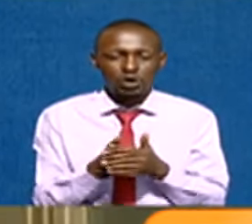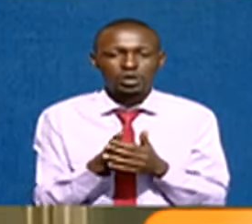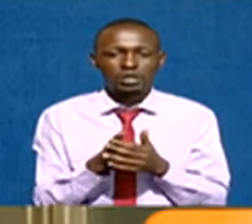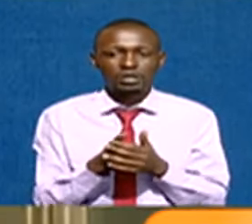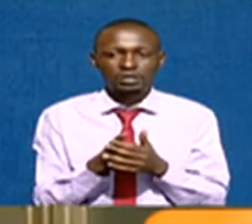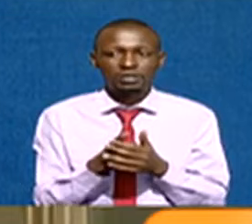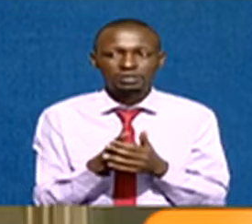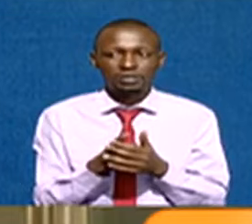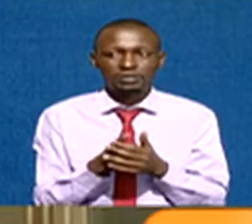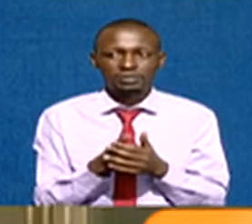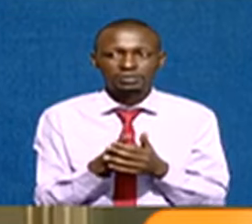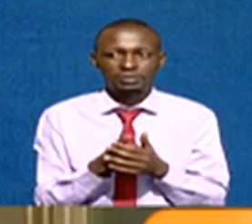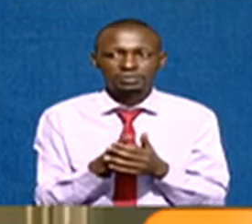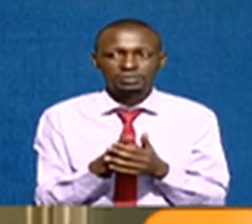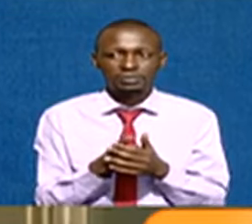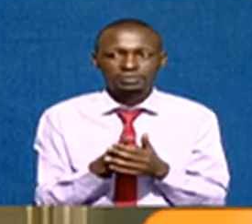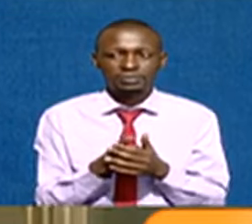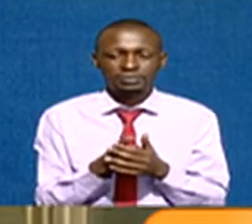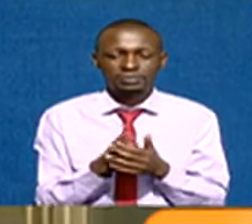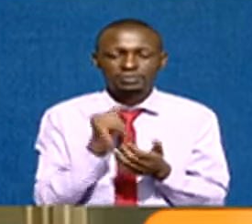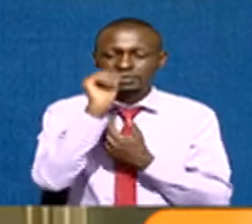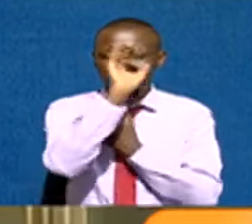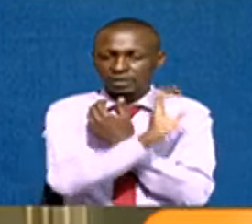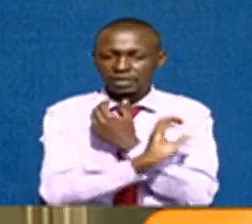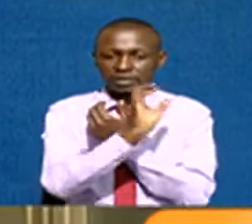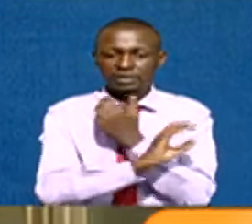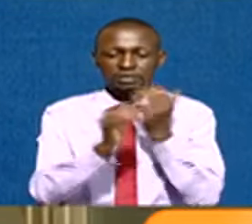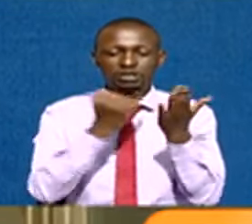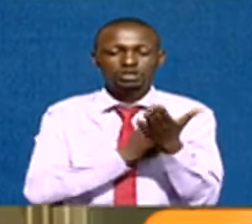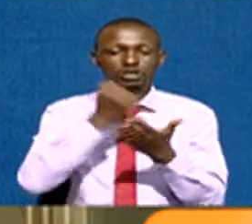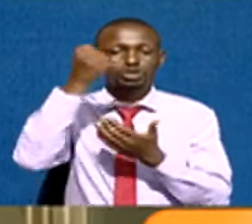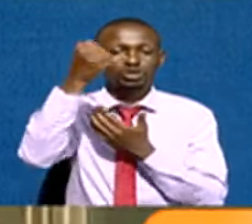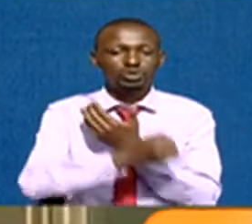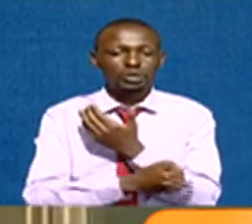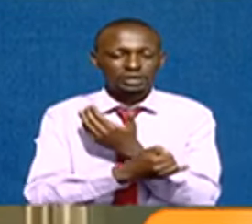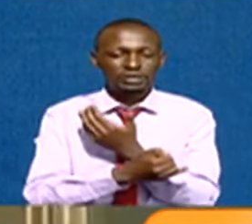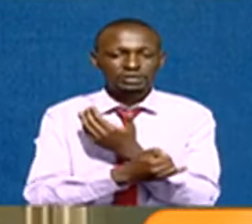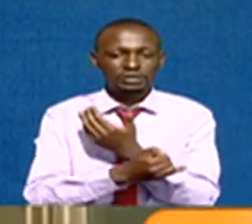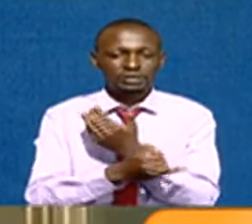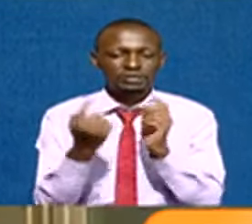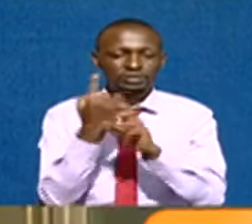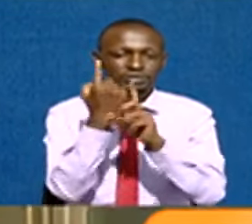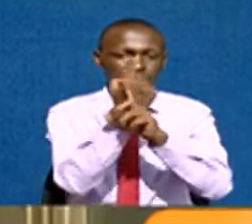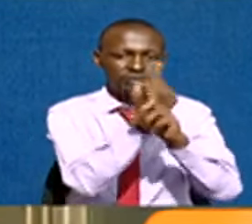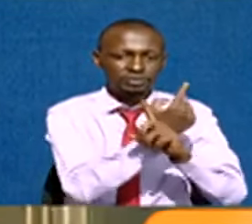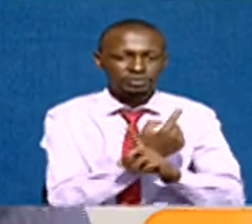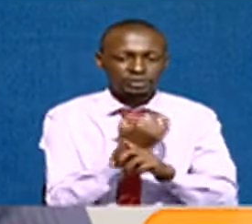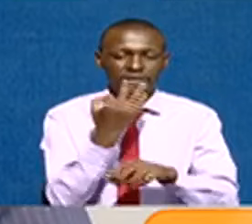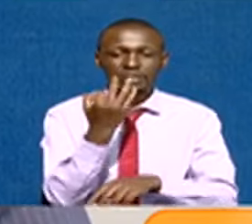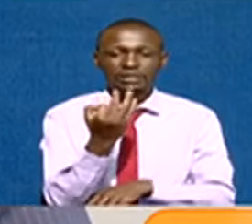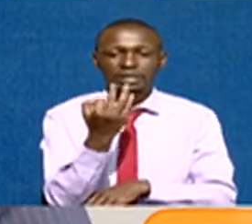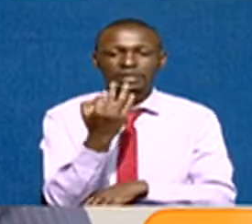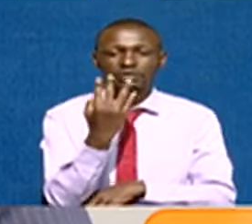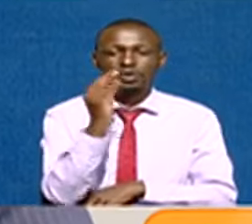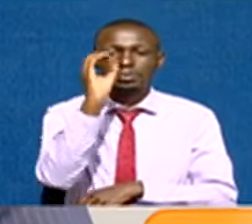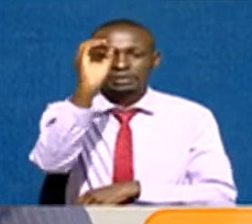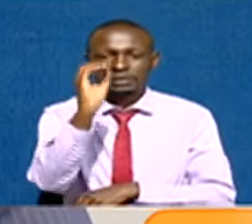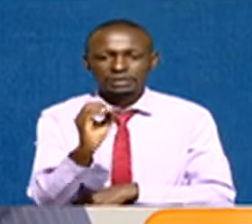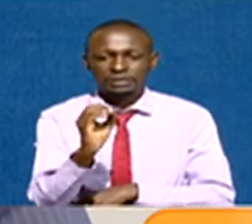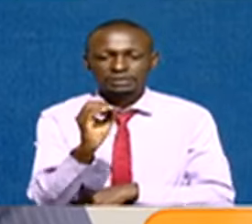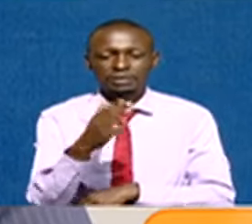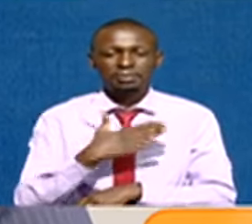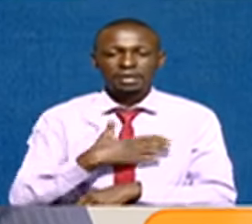that is written in this country on general insurance, on general insurances. Yeah. 34%. My view is that at the